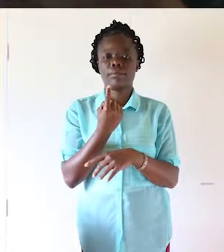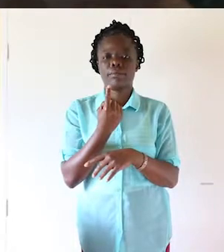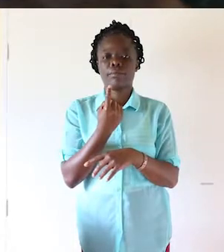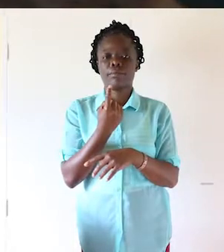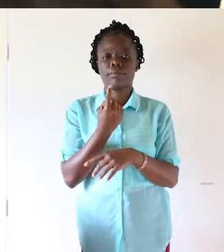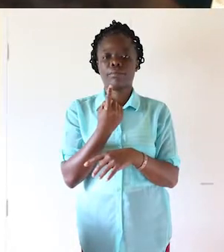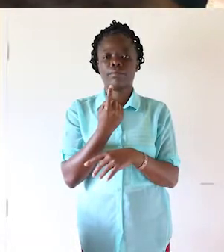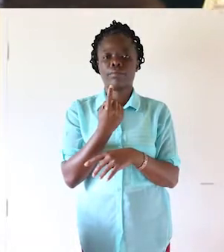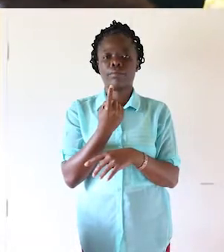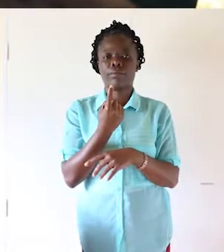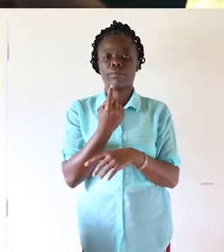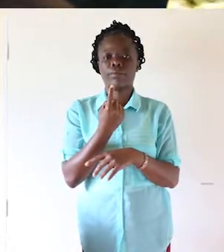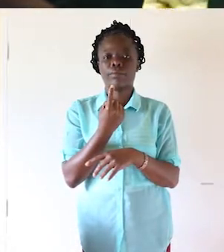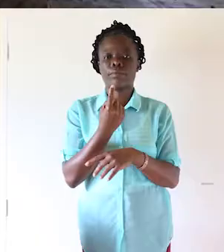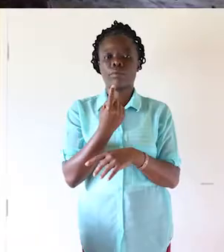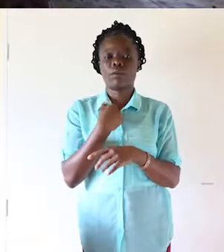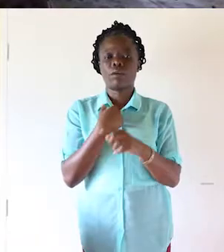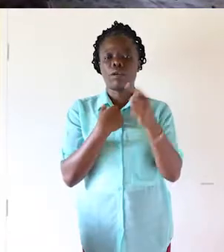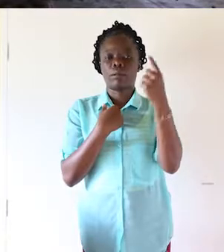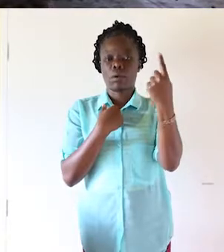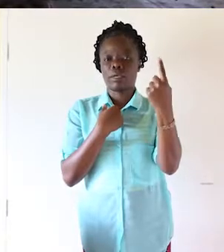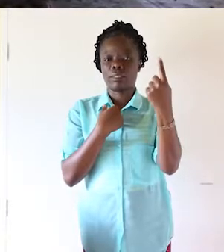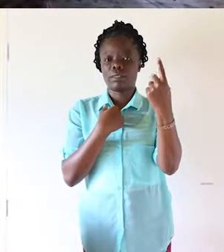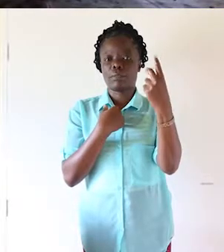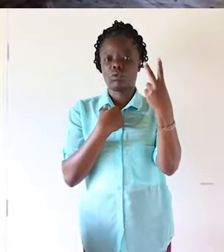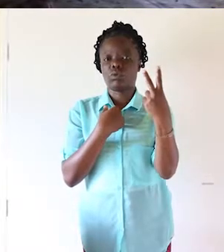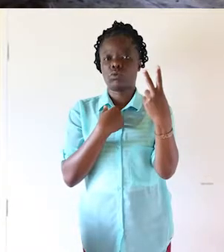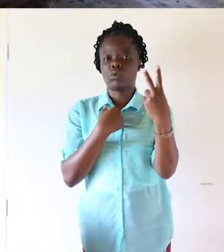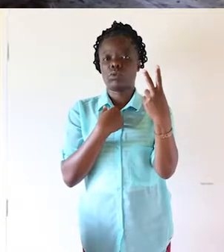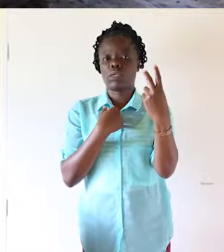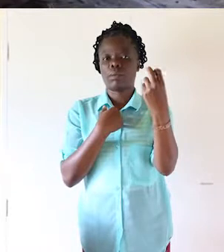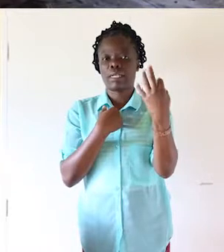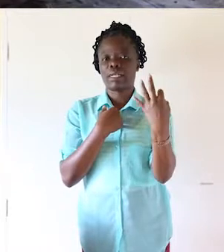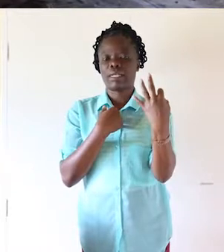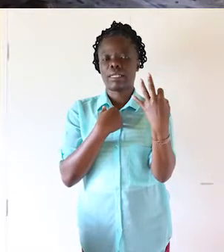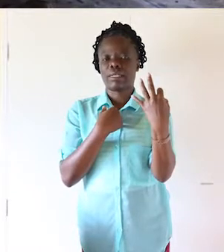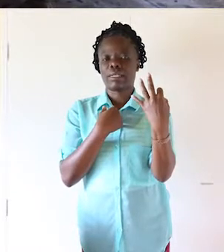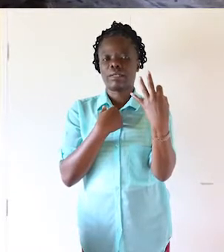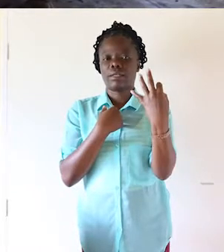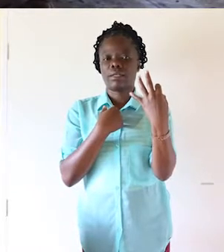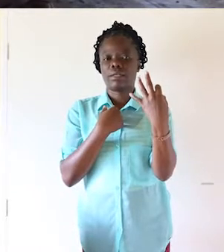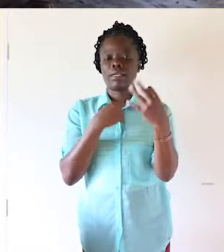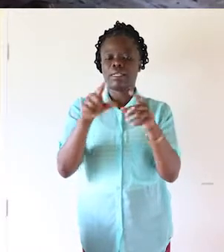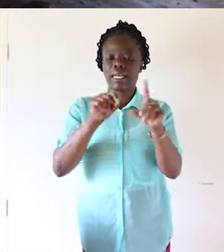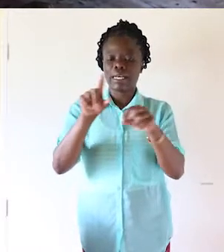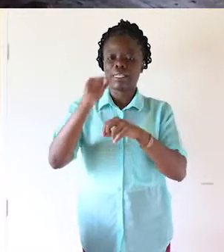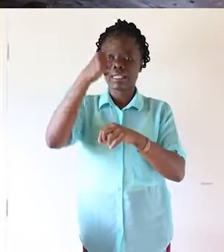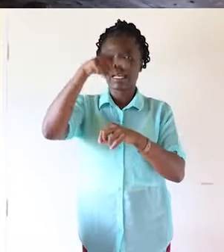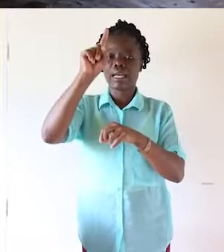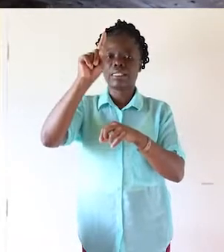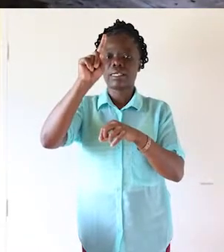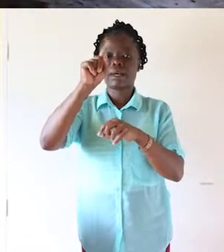This one, this is number 1, this is number 2, this is number 3. Selecting the